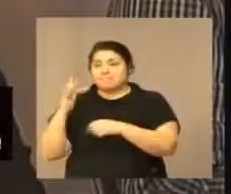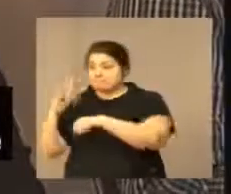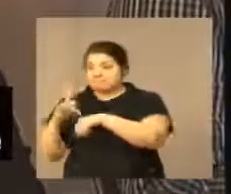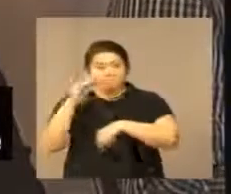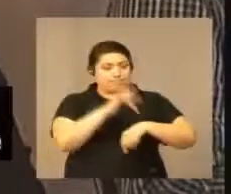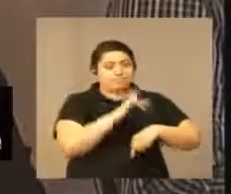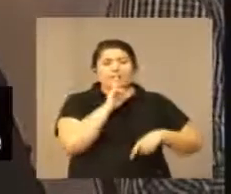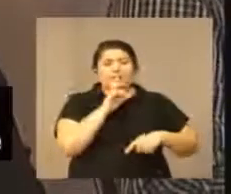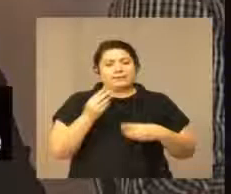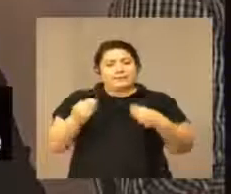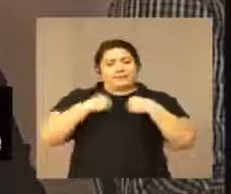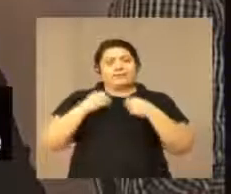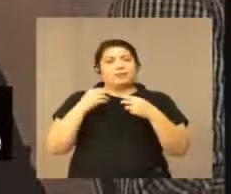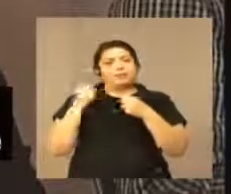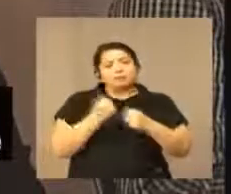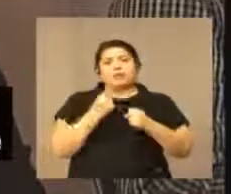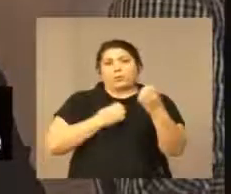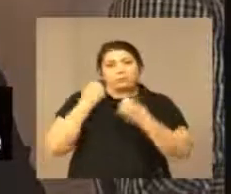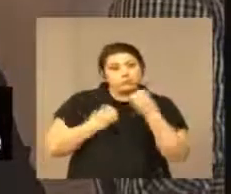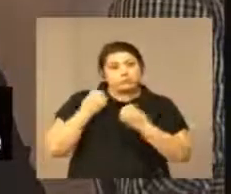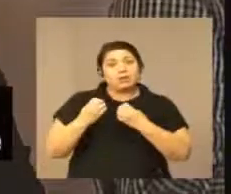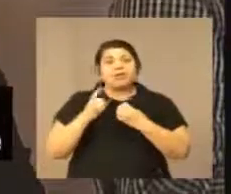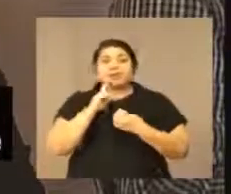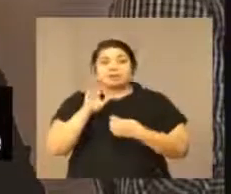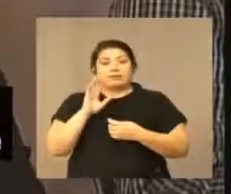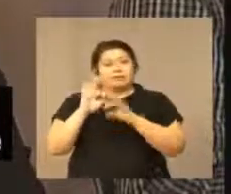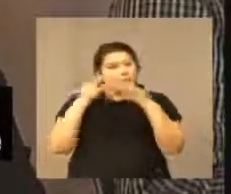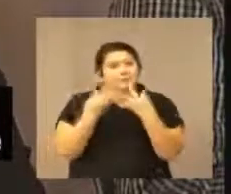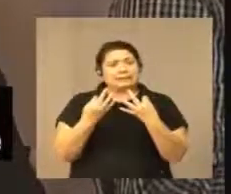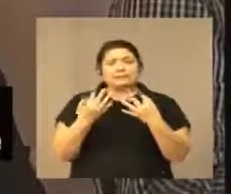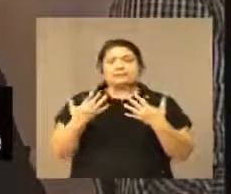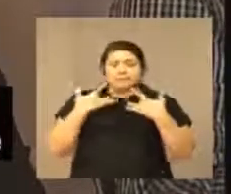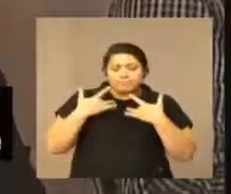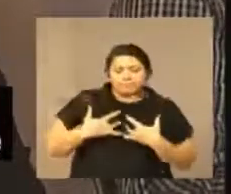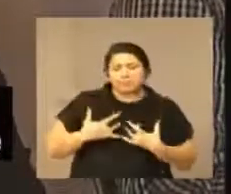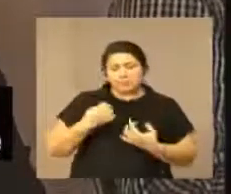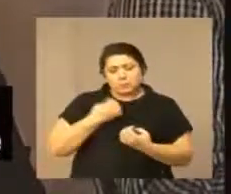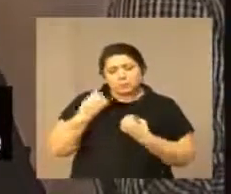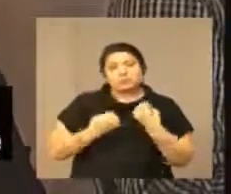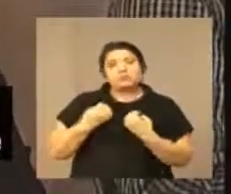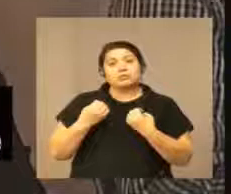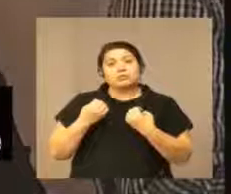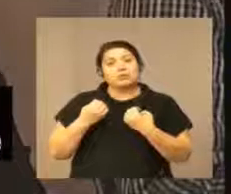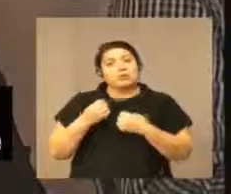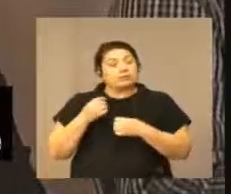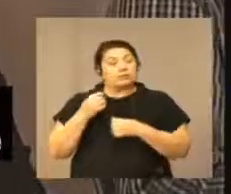gathering for the families, and but it was a time to honor